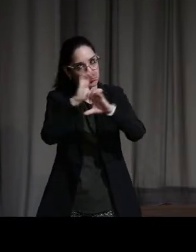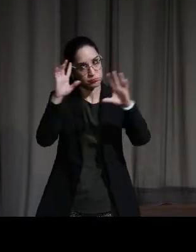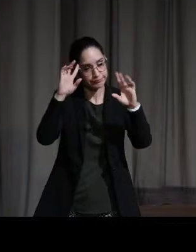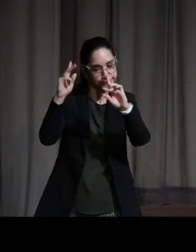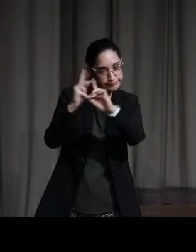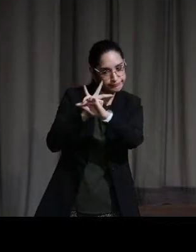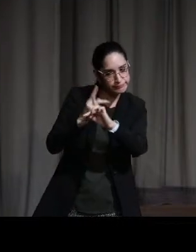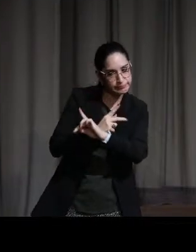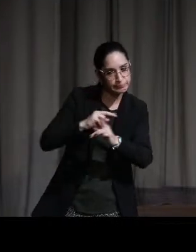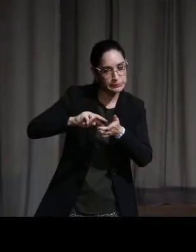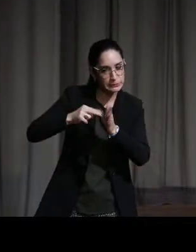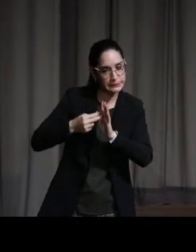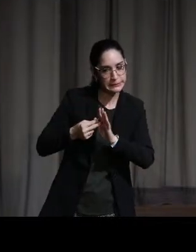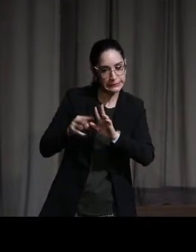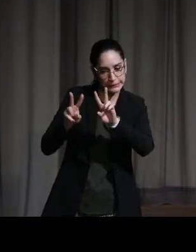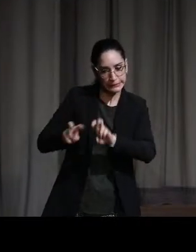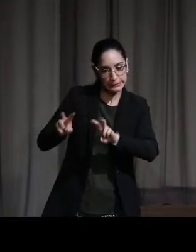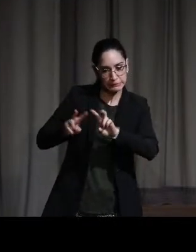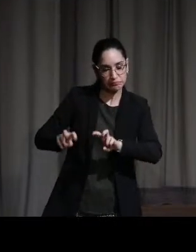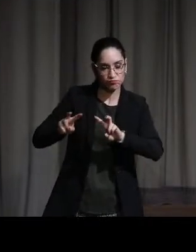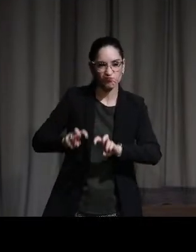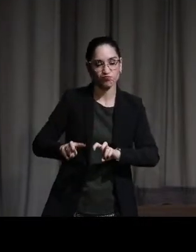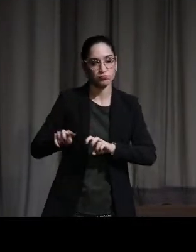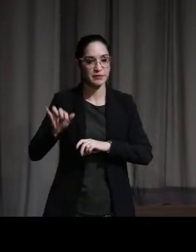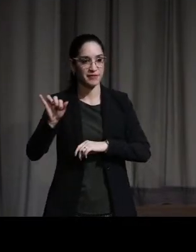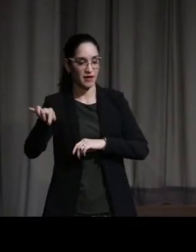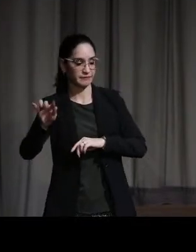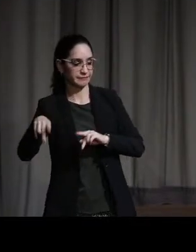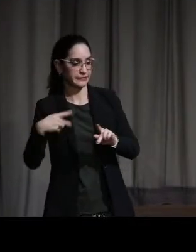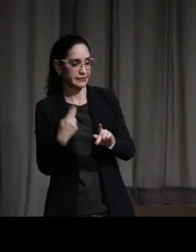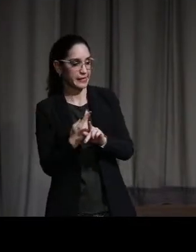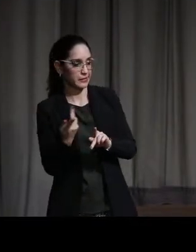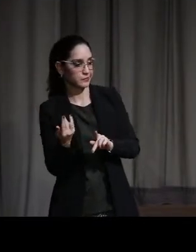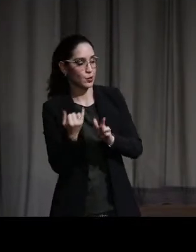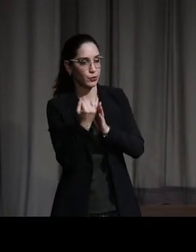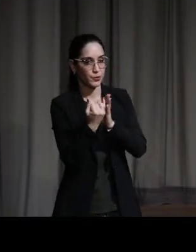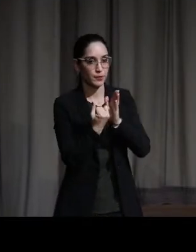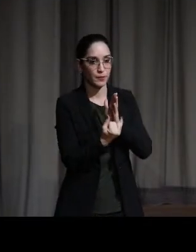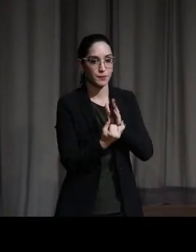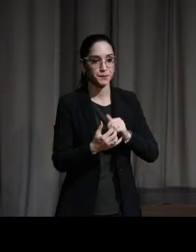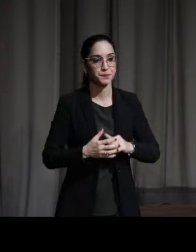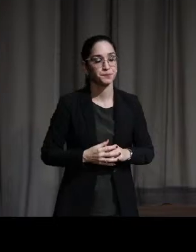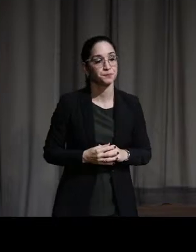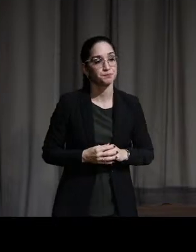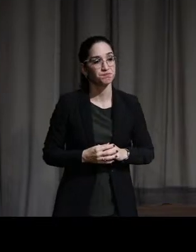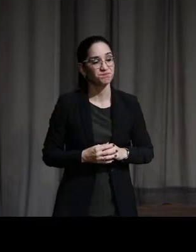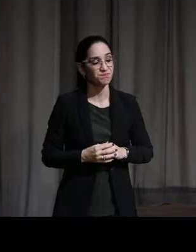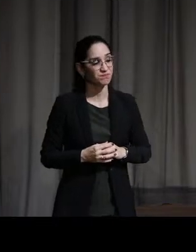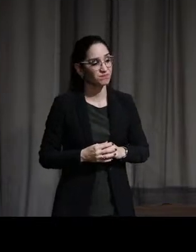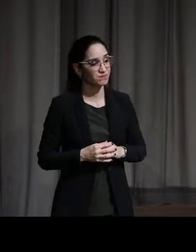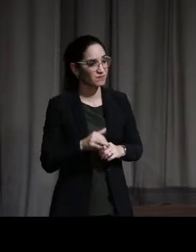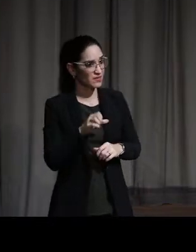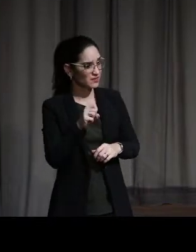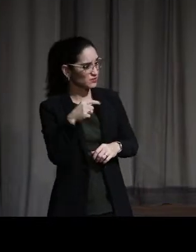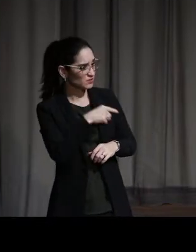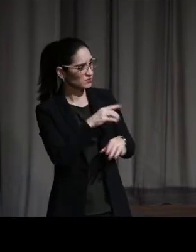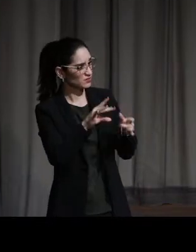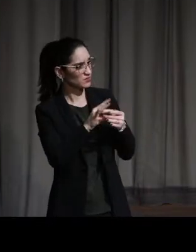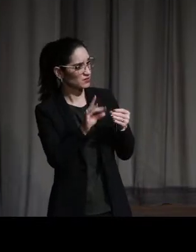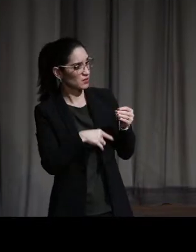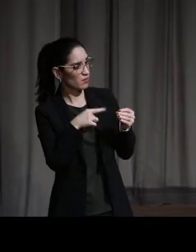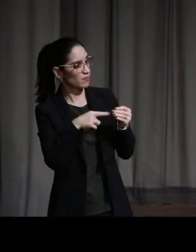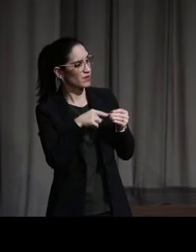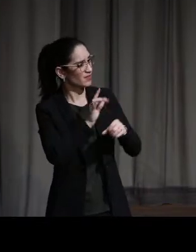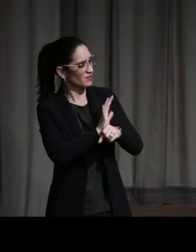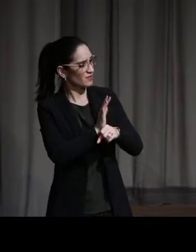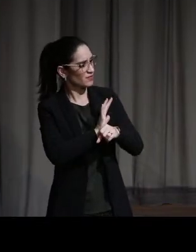But Which kind of harkens back actually a little bit to what you were saying about the film PM, right, that was Right.